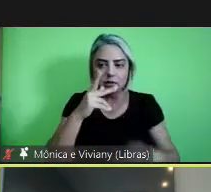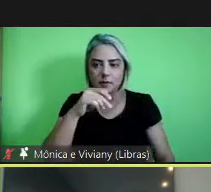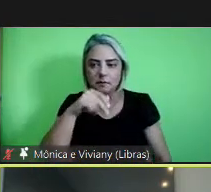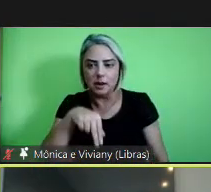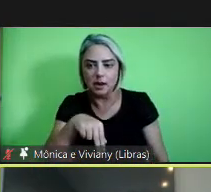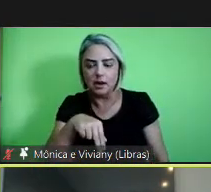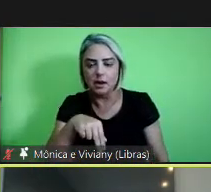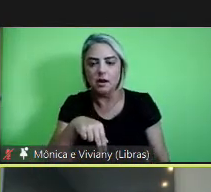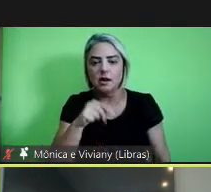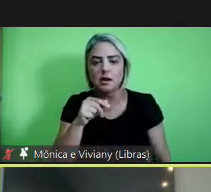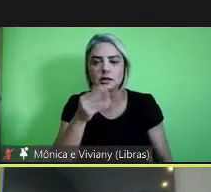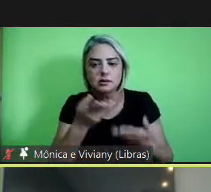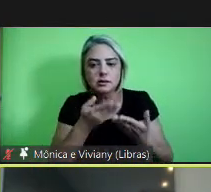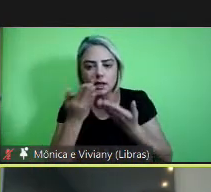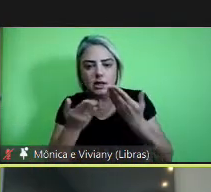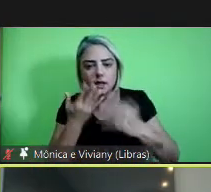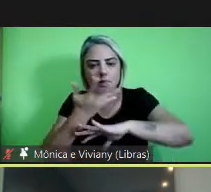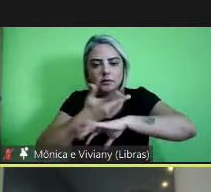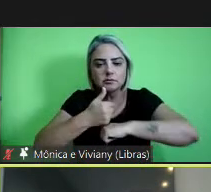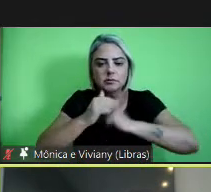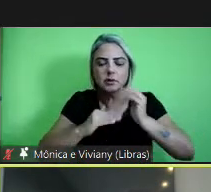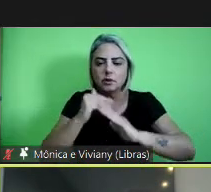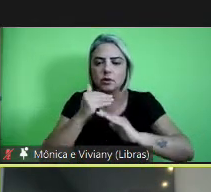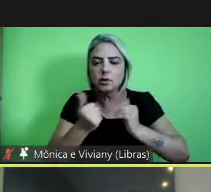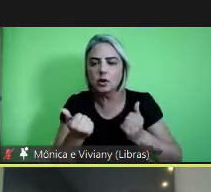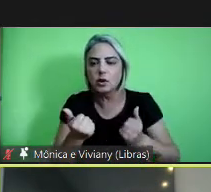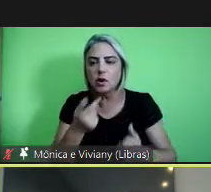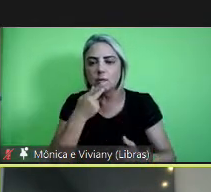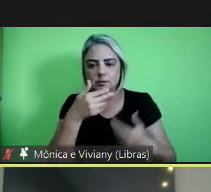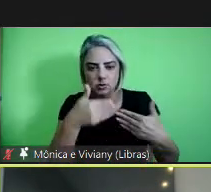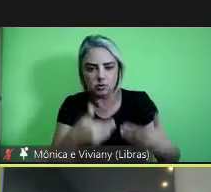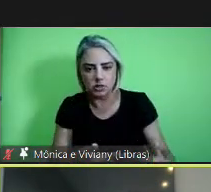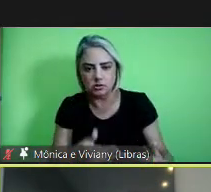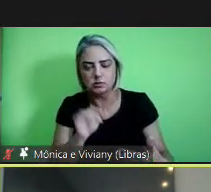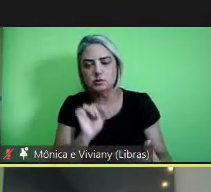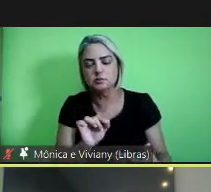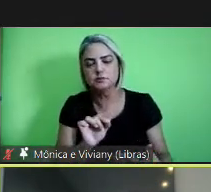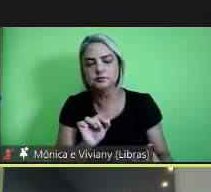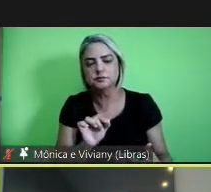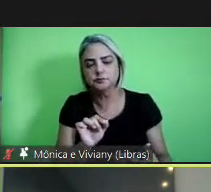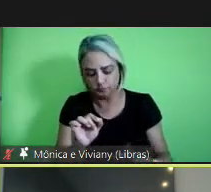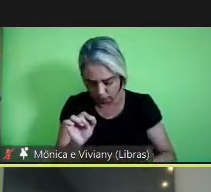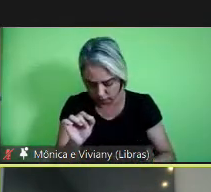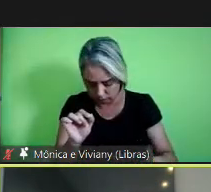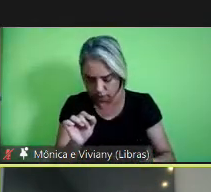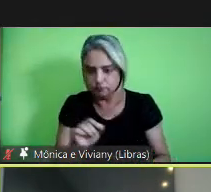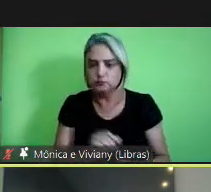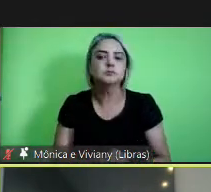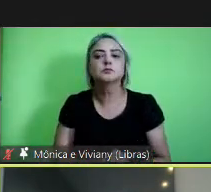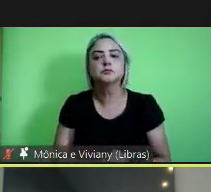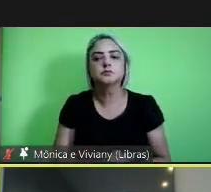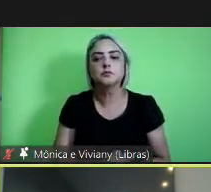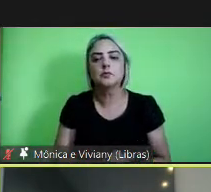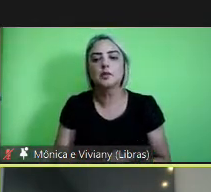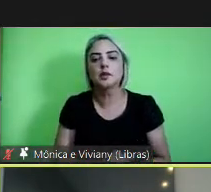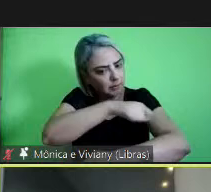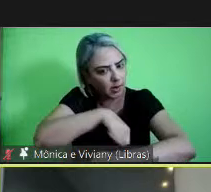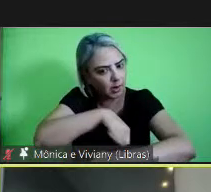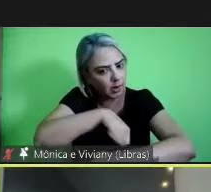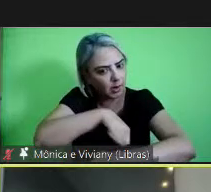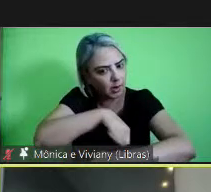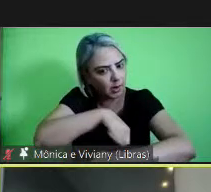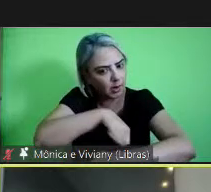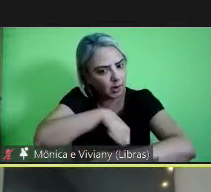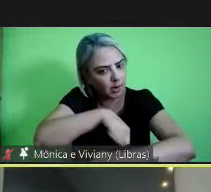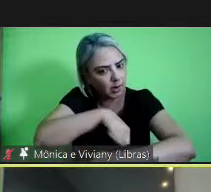you some treatments that were provided with multiple professionals and